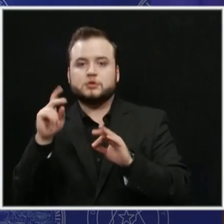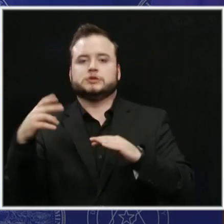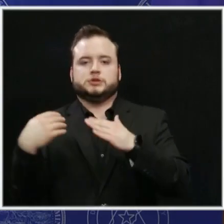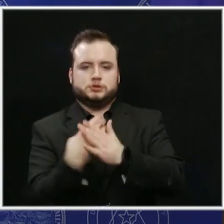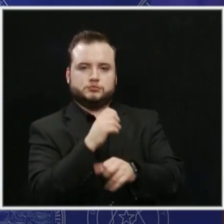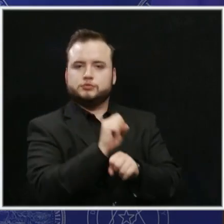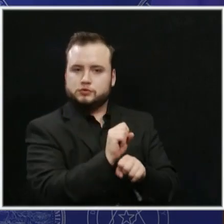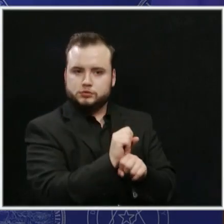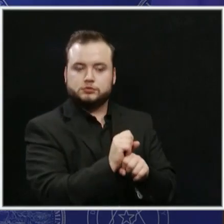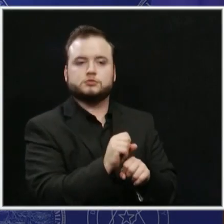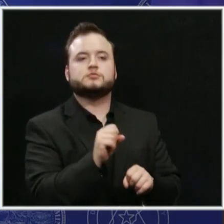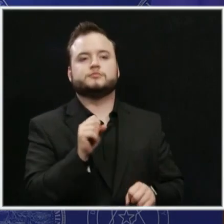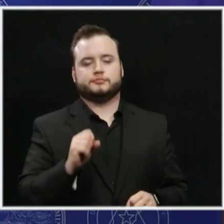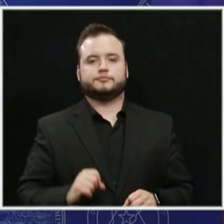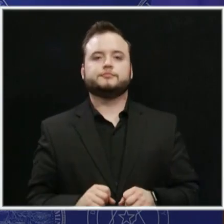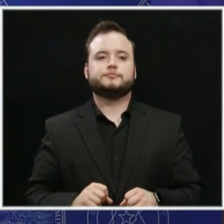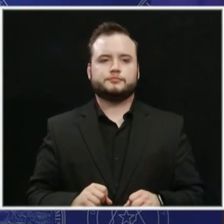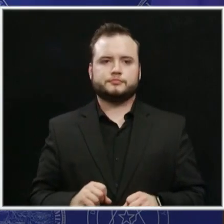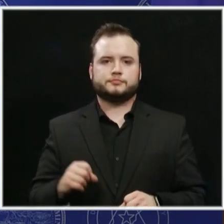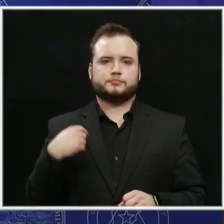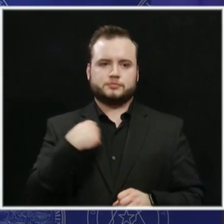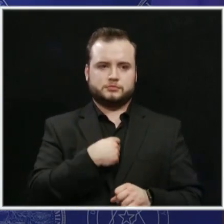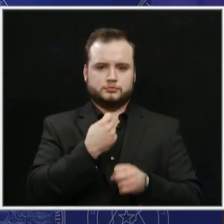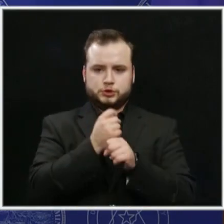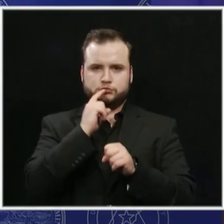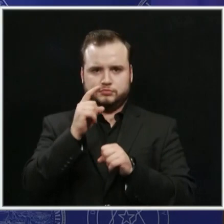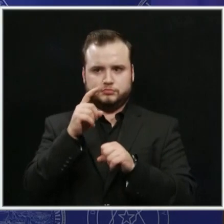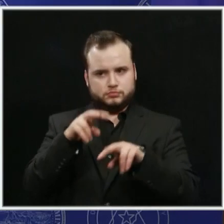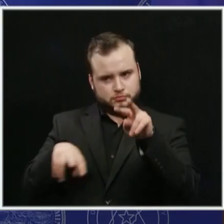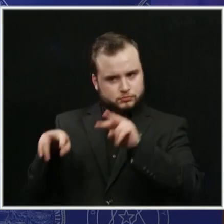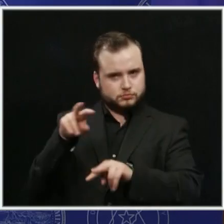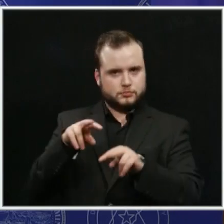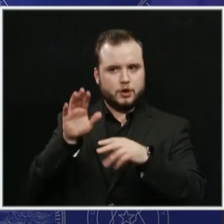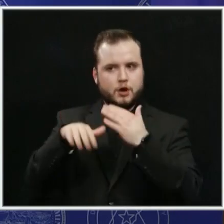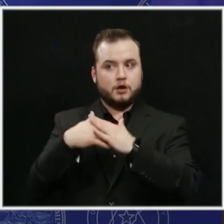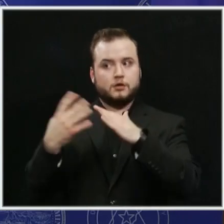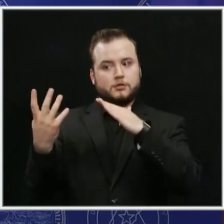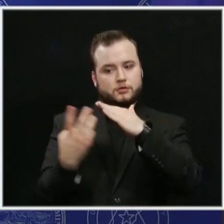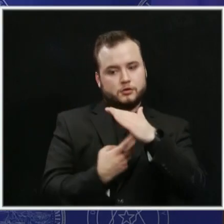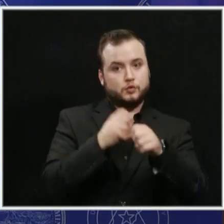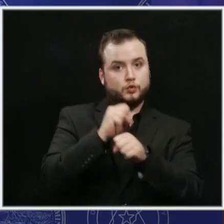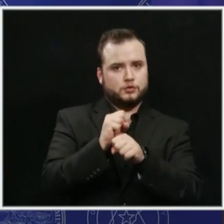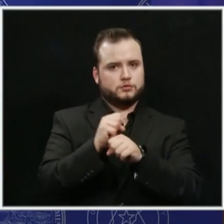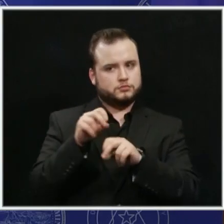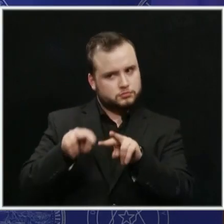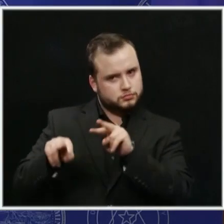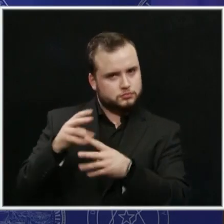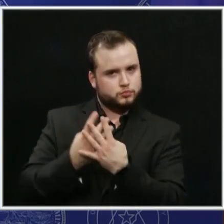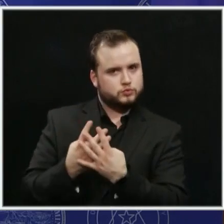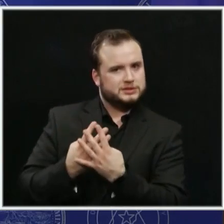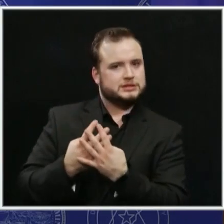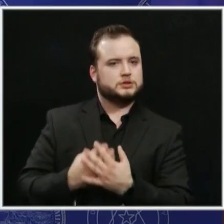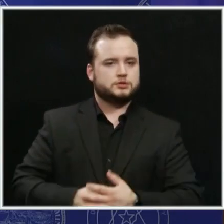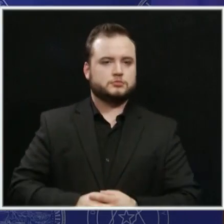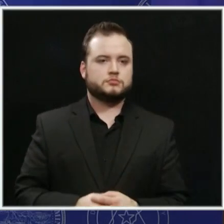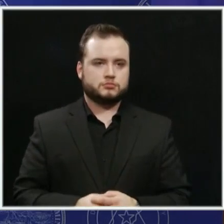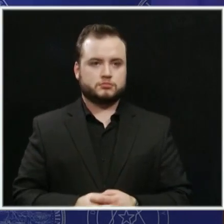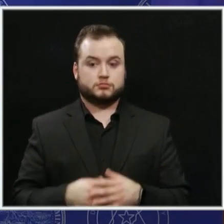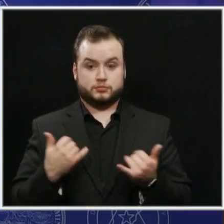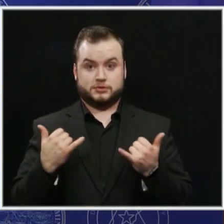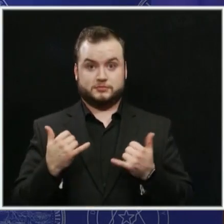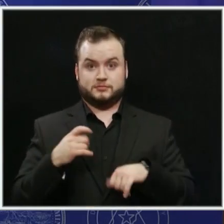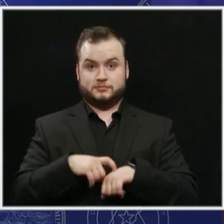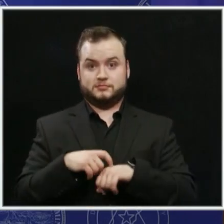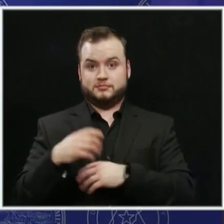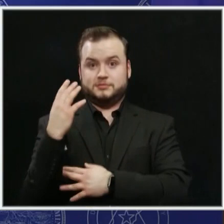is going well with the screening. We had a call today at 11 with the local public health, with